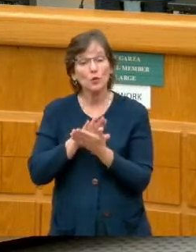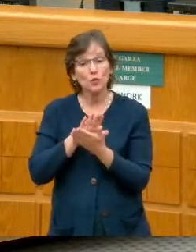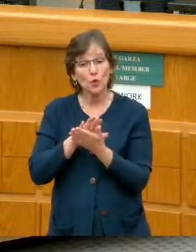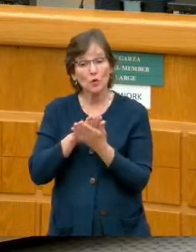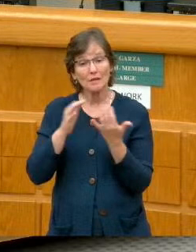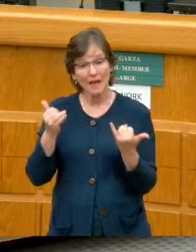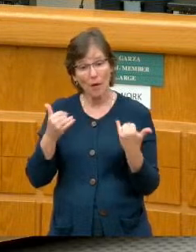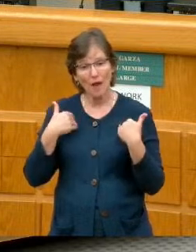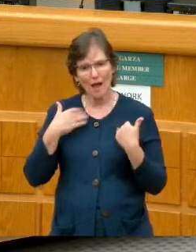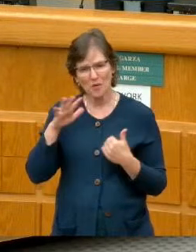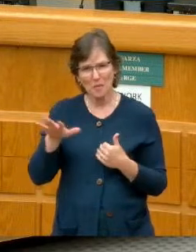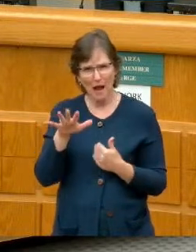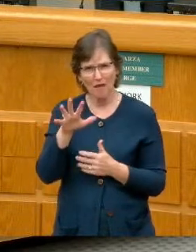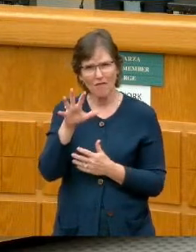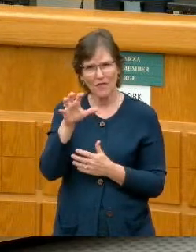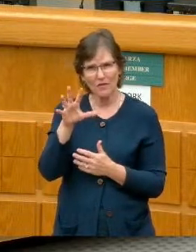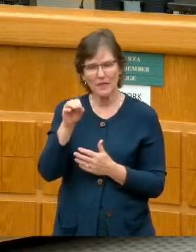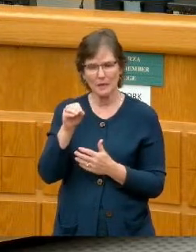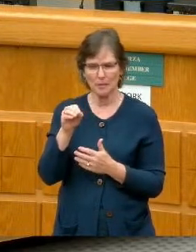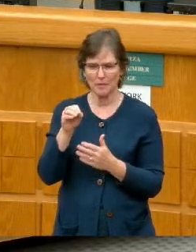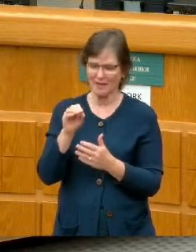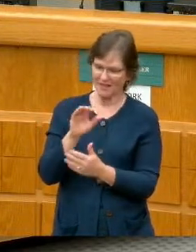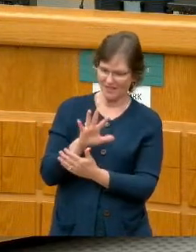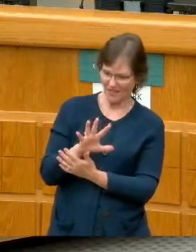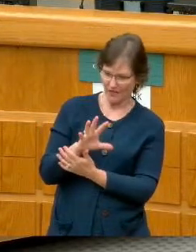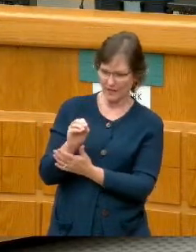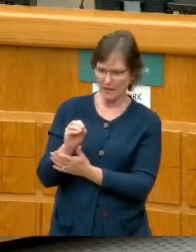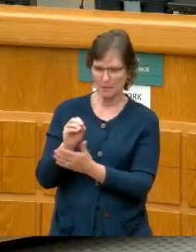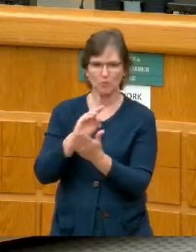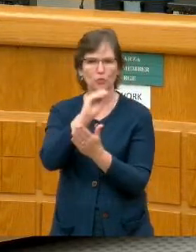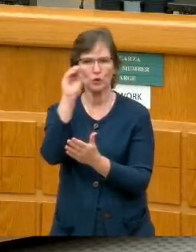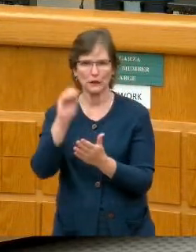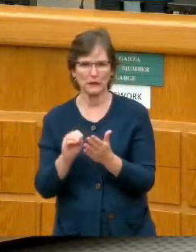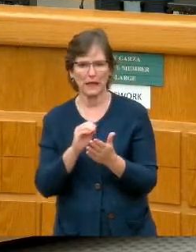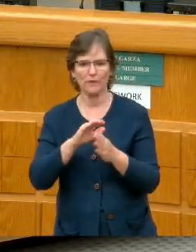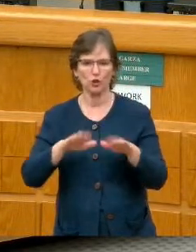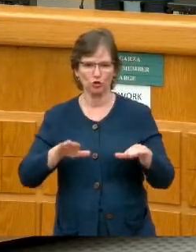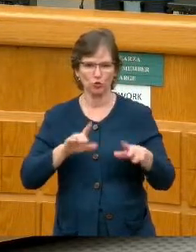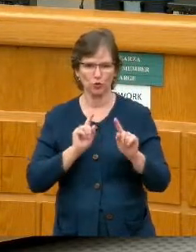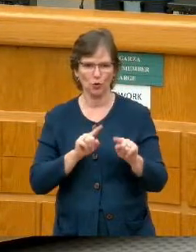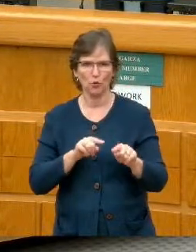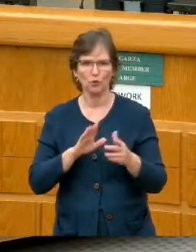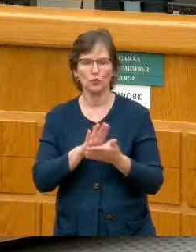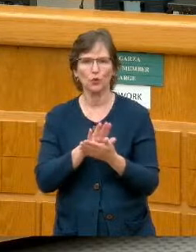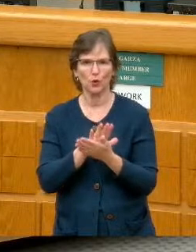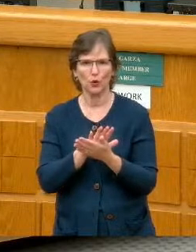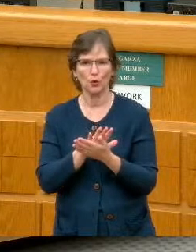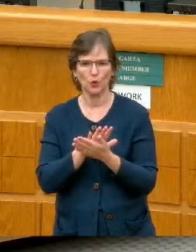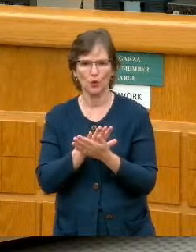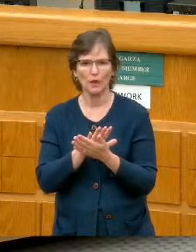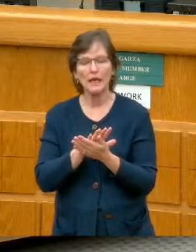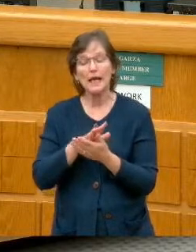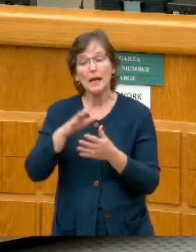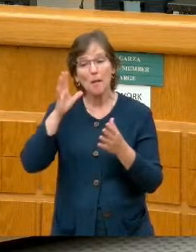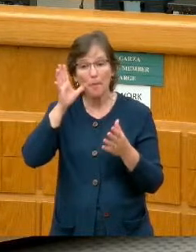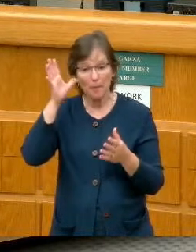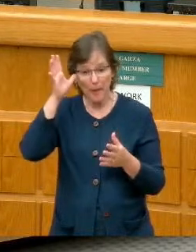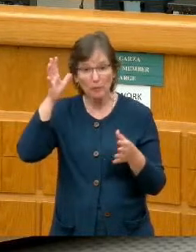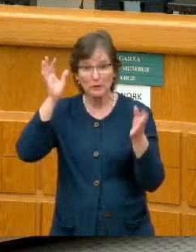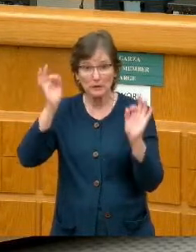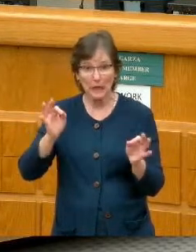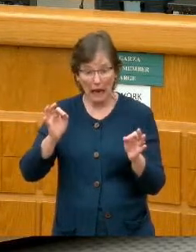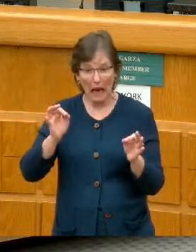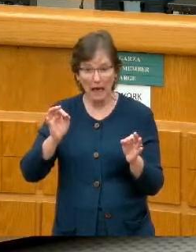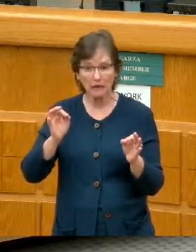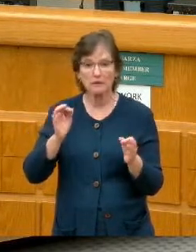kind of up to parents in some districts at this point whether their children go face-to-face. Other school districts are doing a